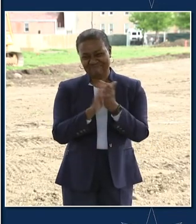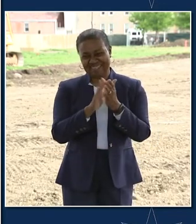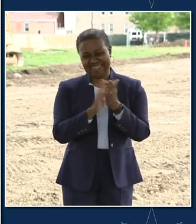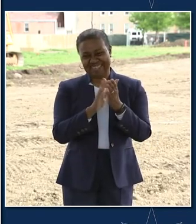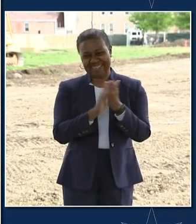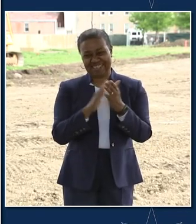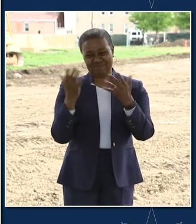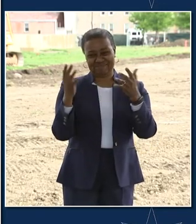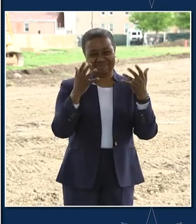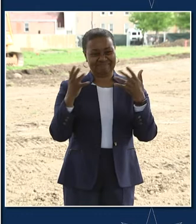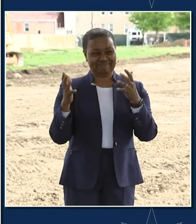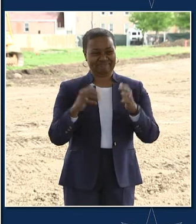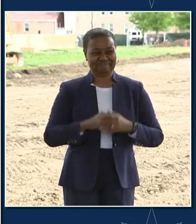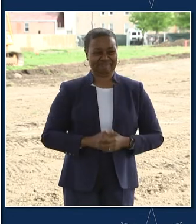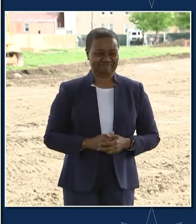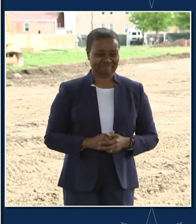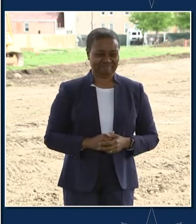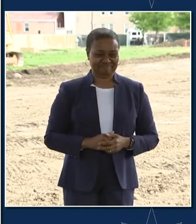It is.